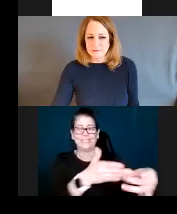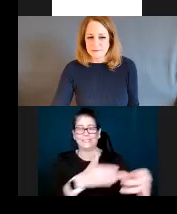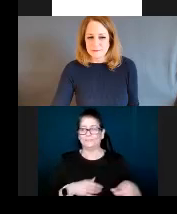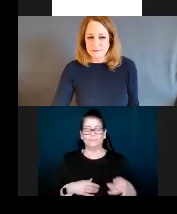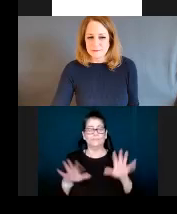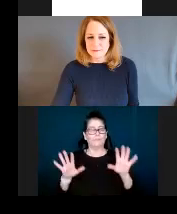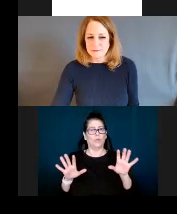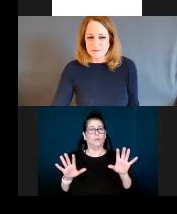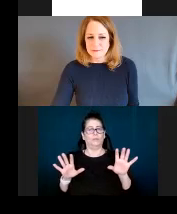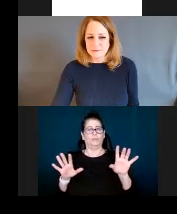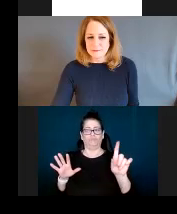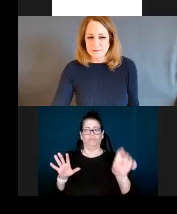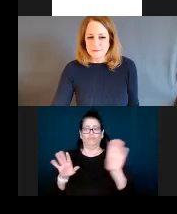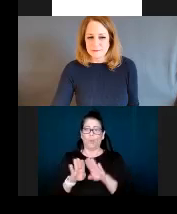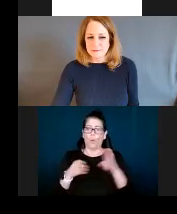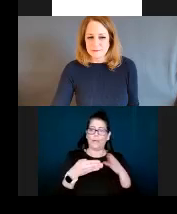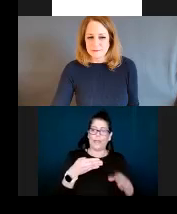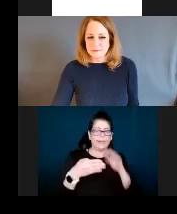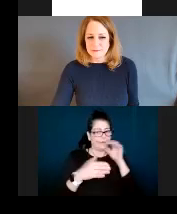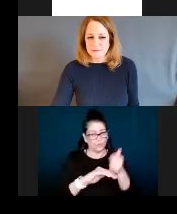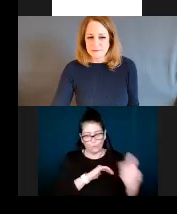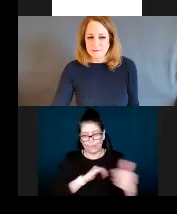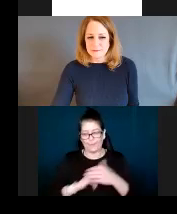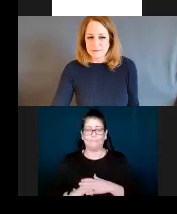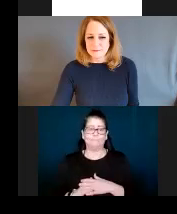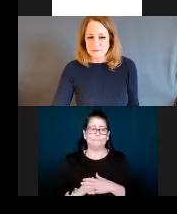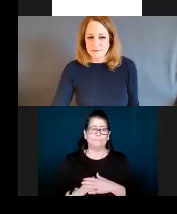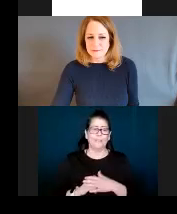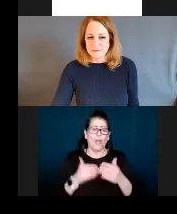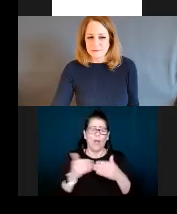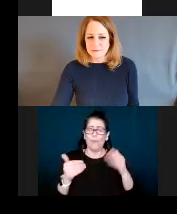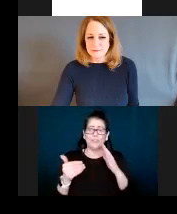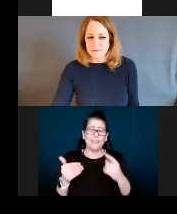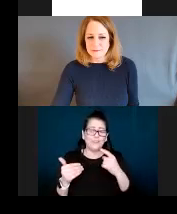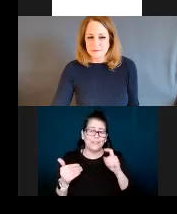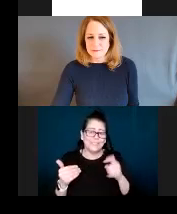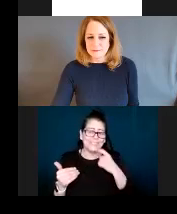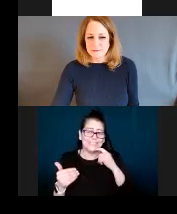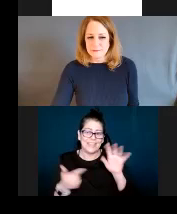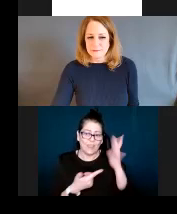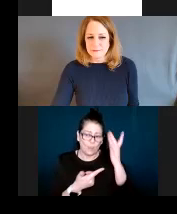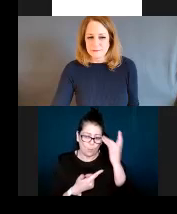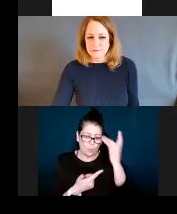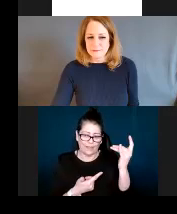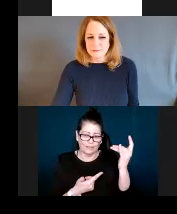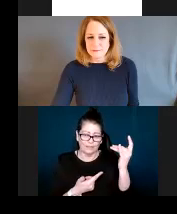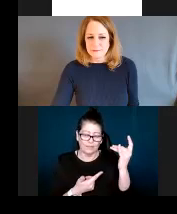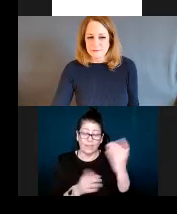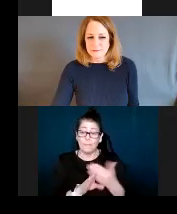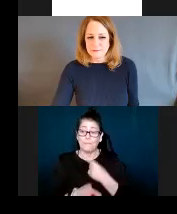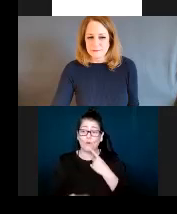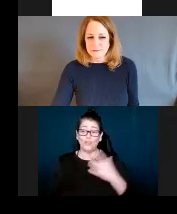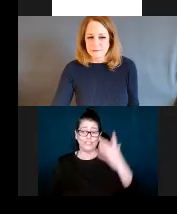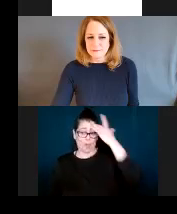open-ended and not victim blaming. And you almost never need to ask a why question. So before the word why comes out of your mouth, think about it